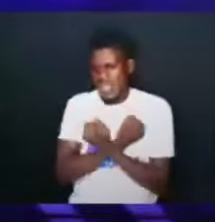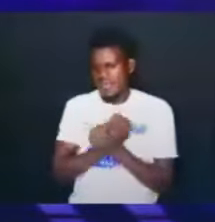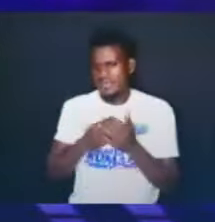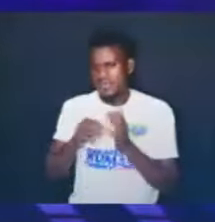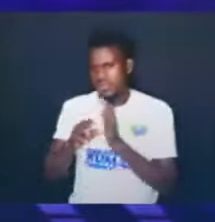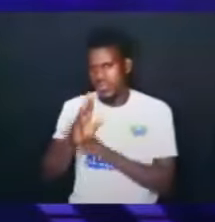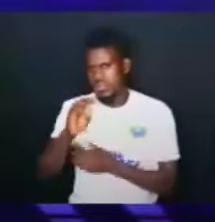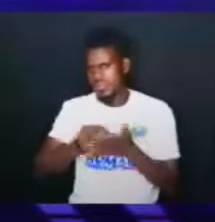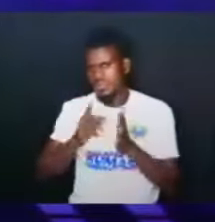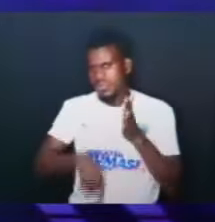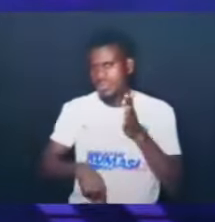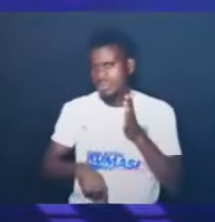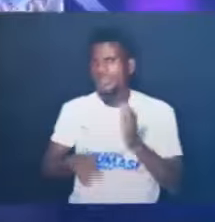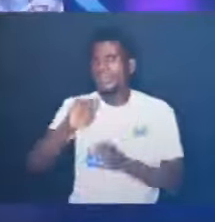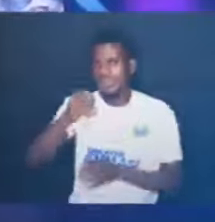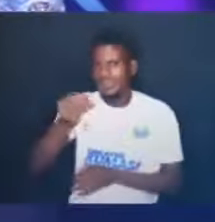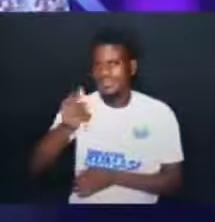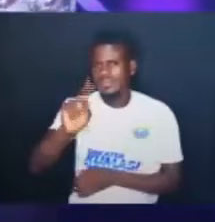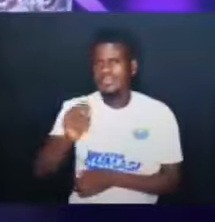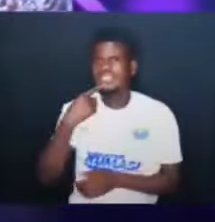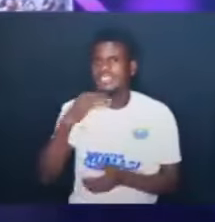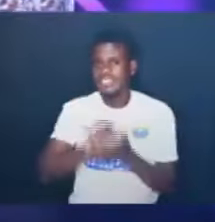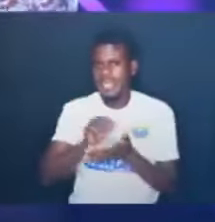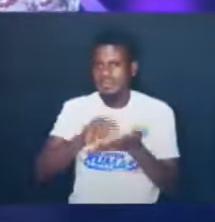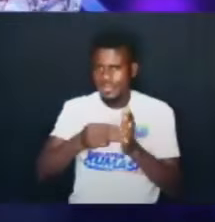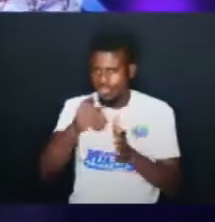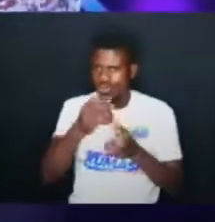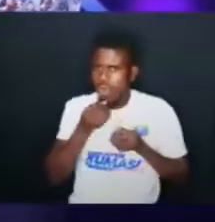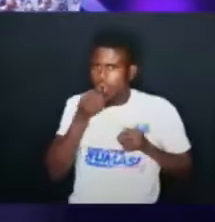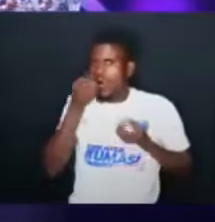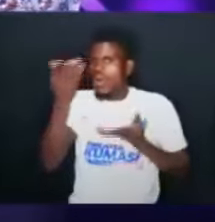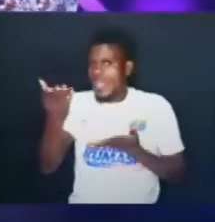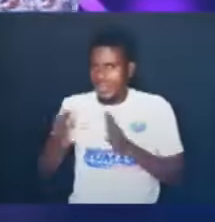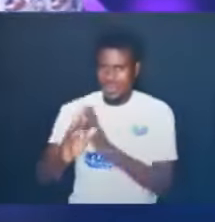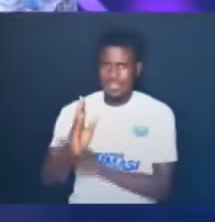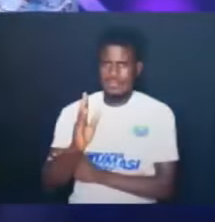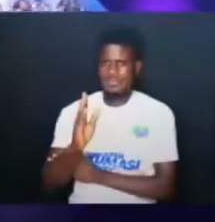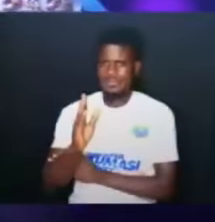obey God. That is what John teaches. So